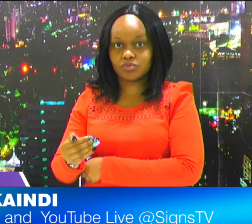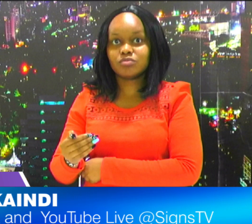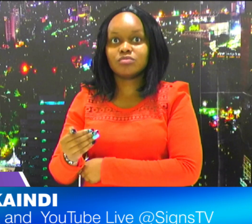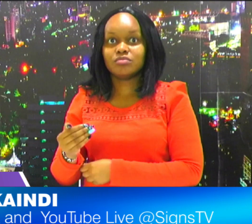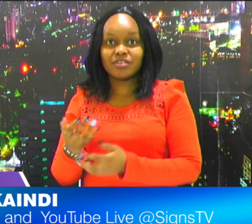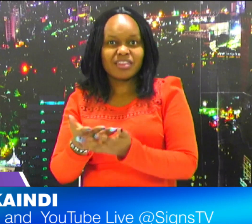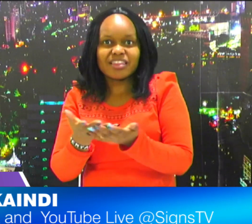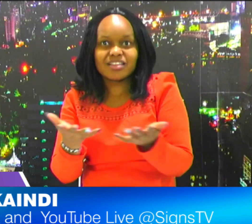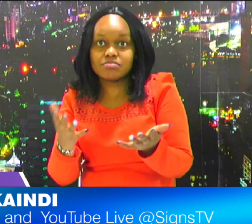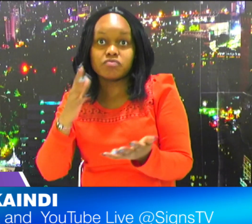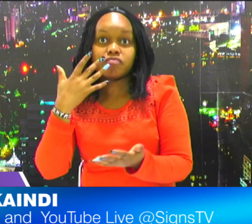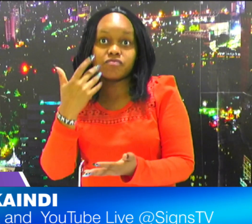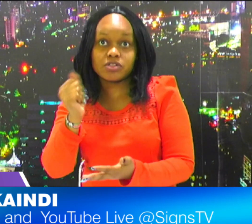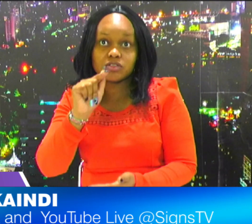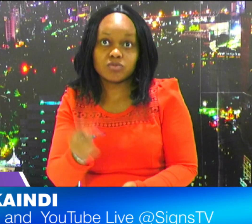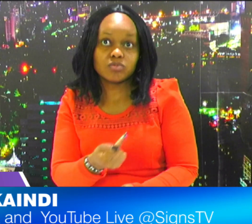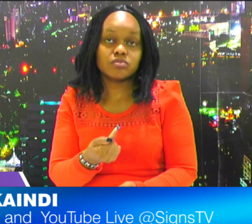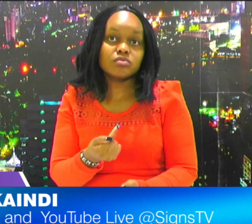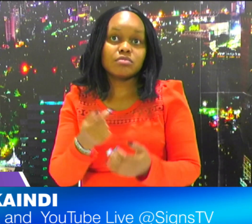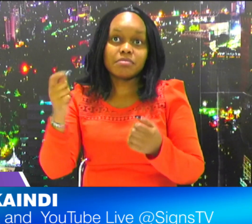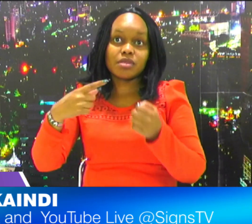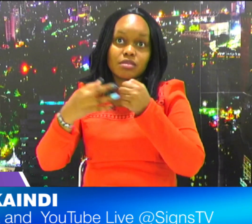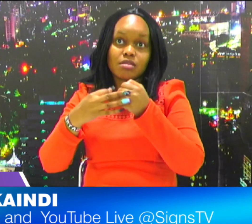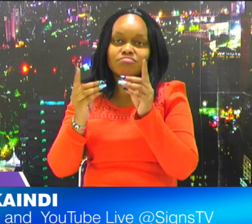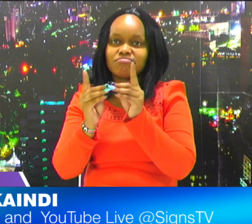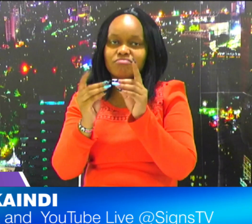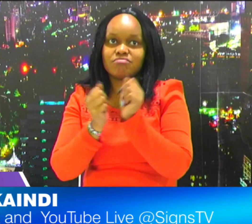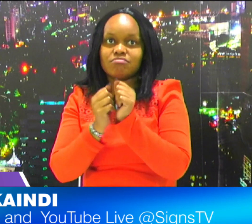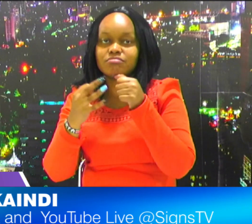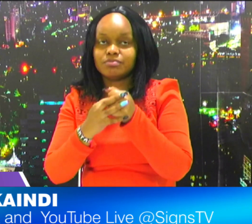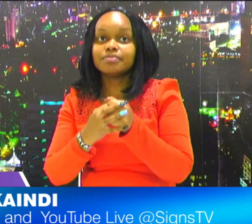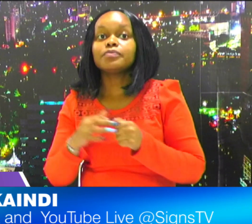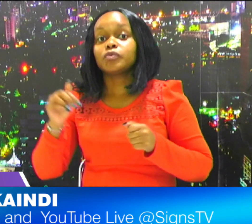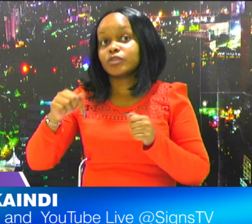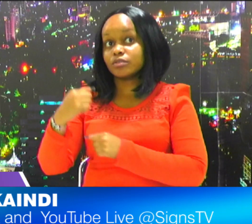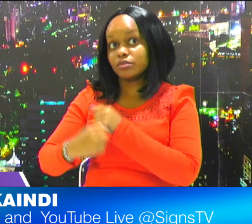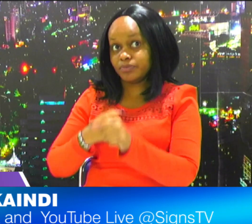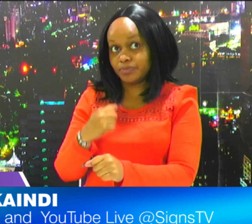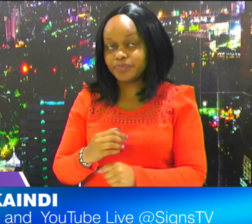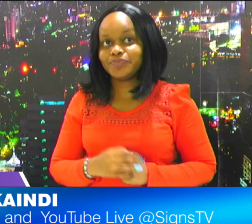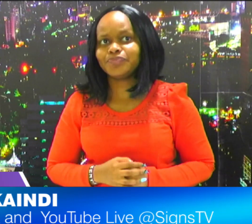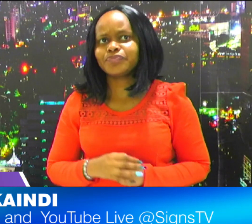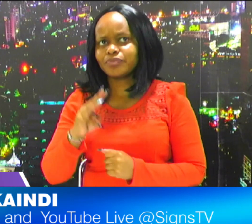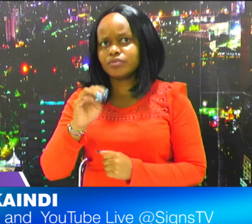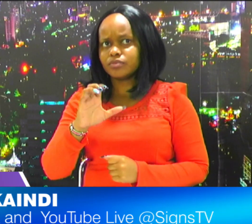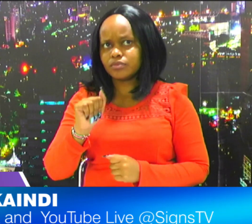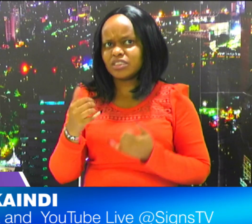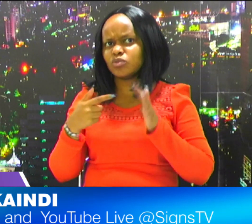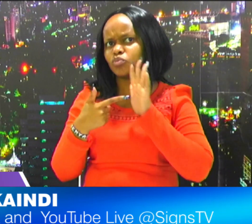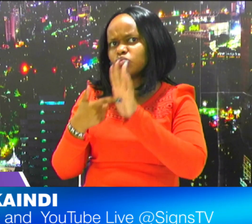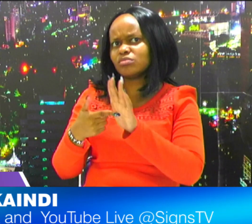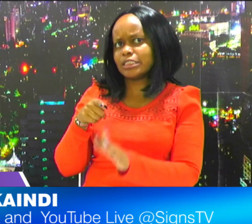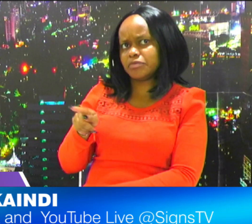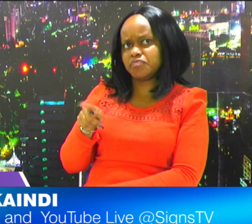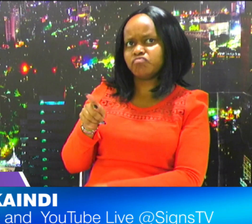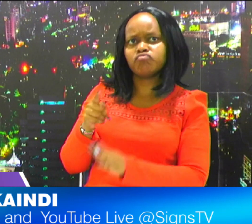amount after denying charges of malicious damage of county property worth 500,000 on